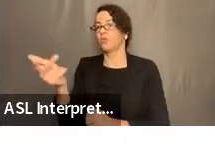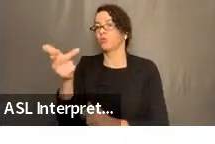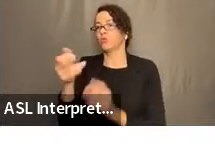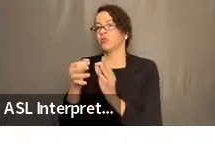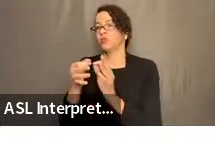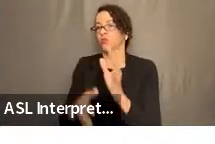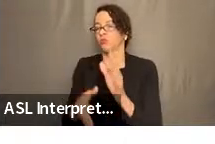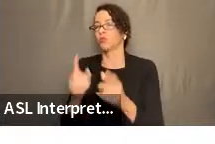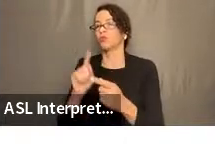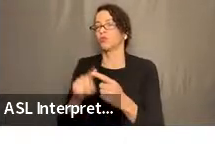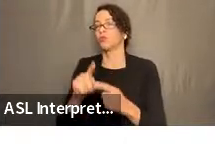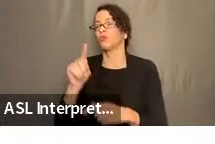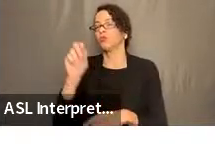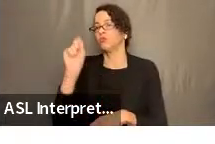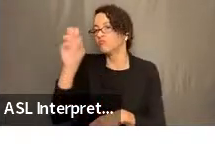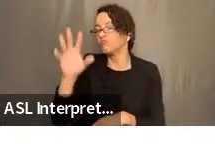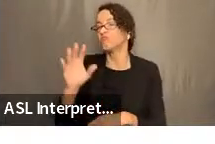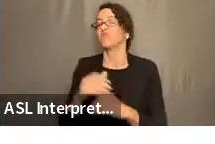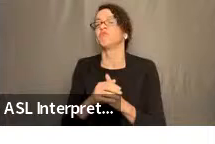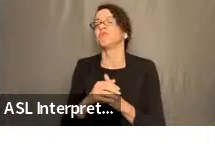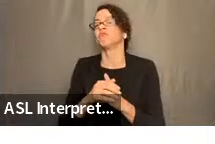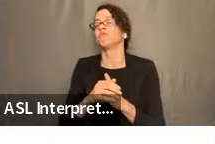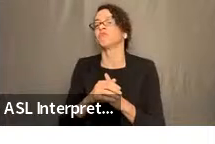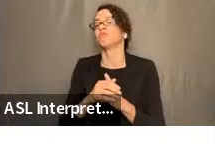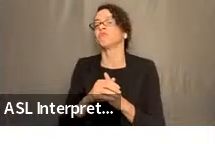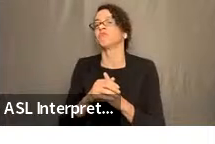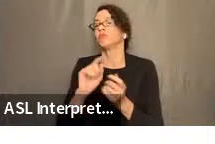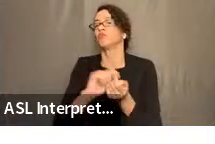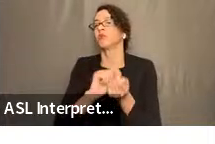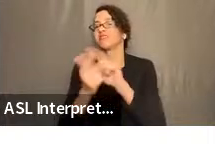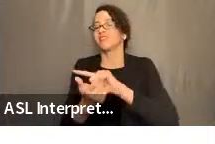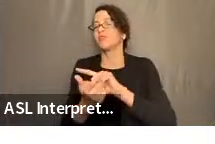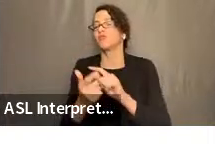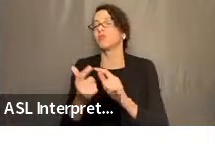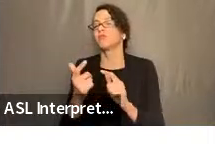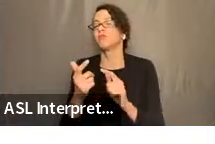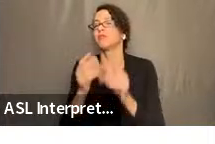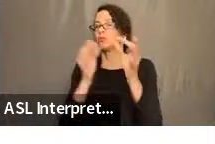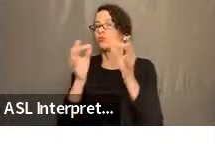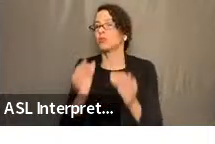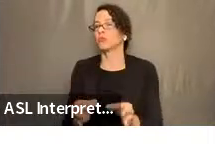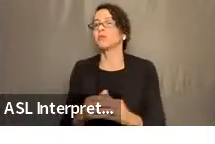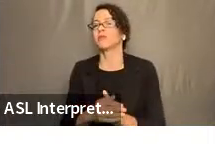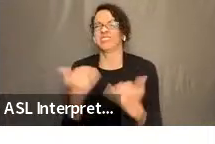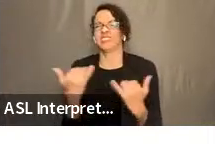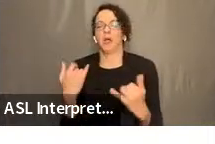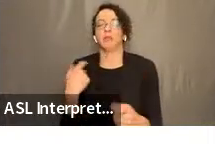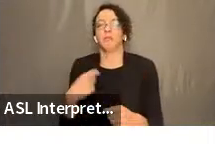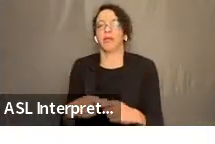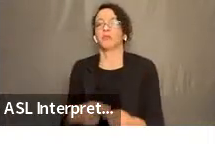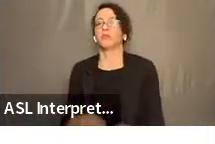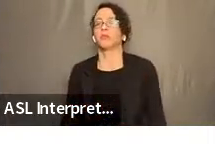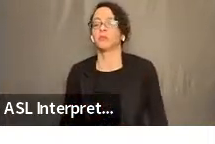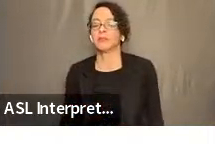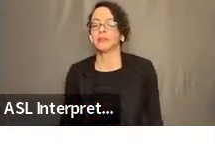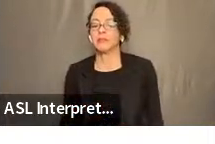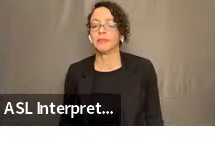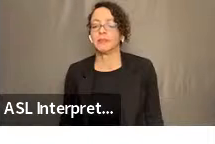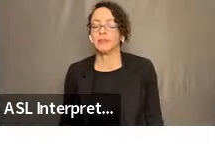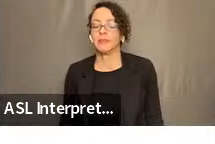presentación tiene interpretación en español, vietnamita y cantonés. Para empezar esta